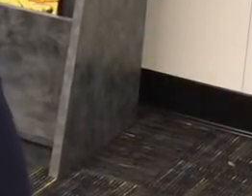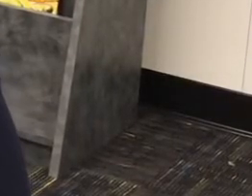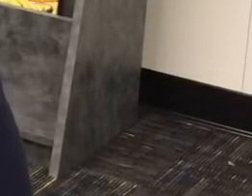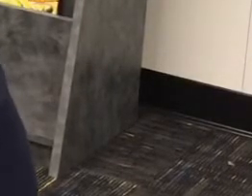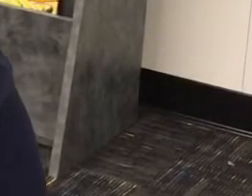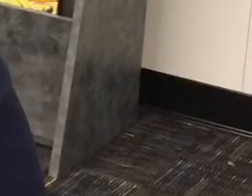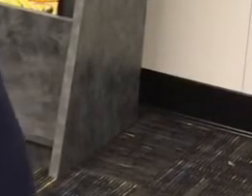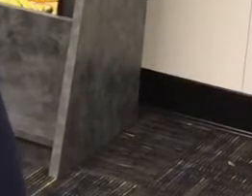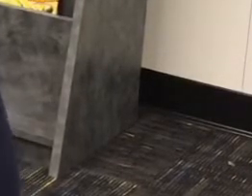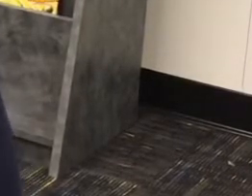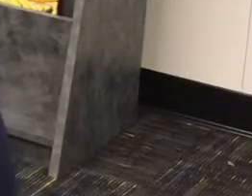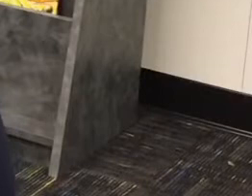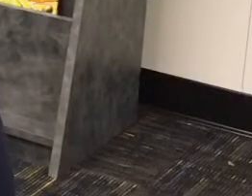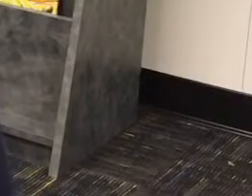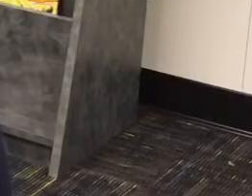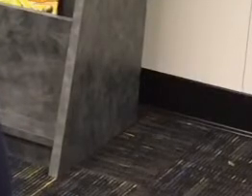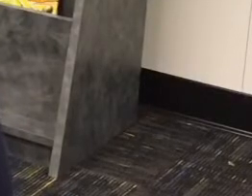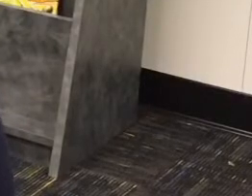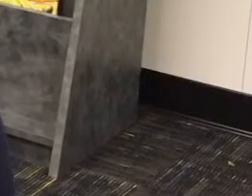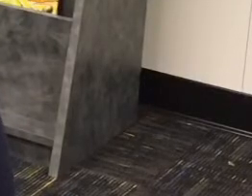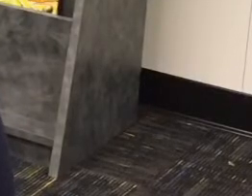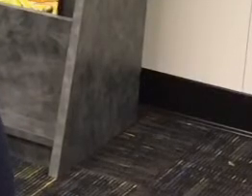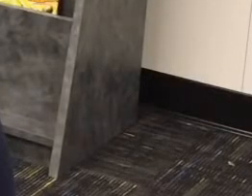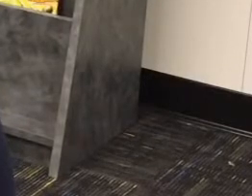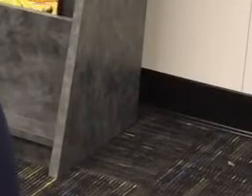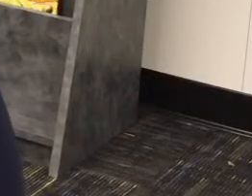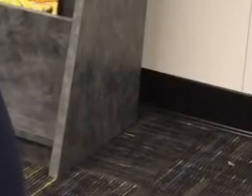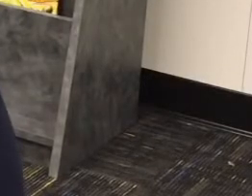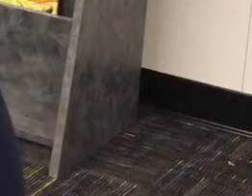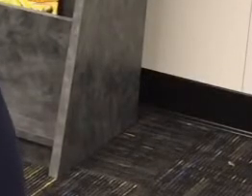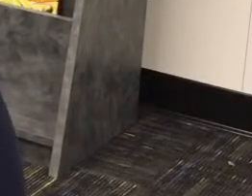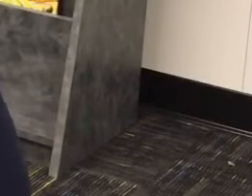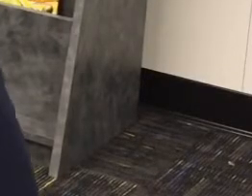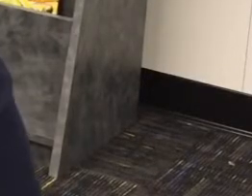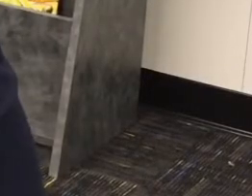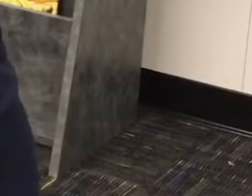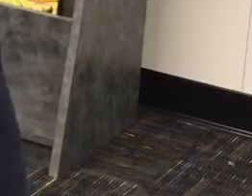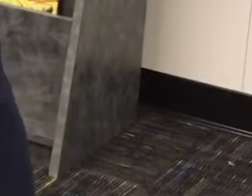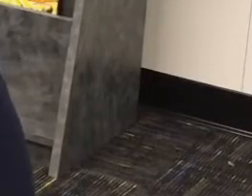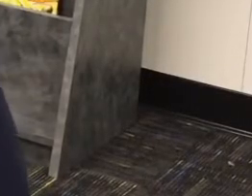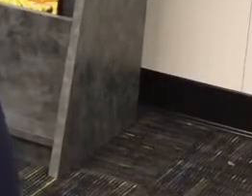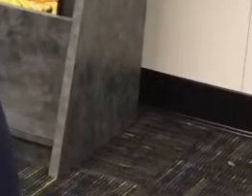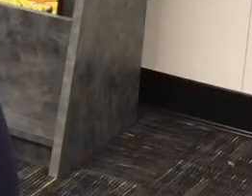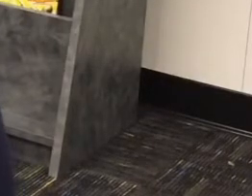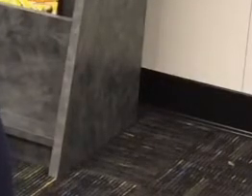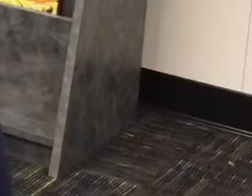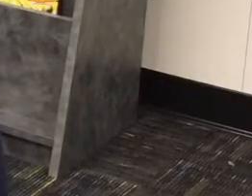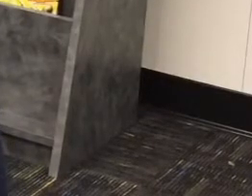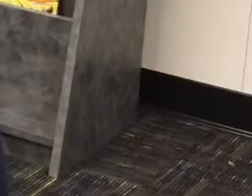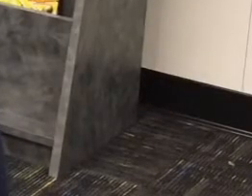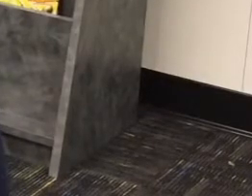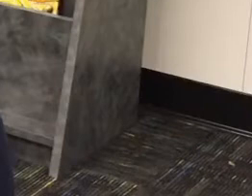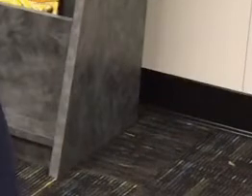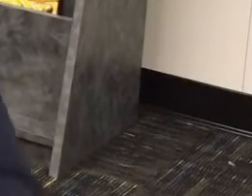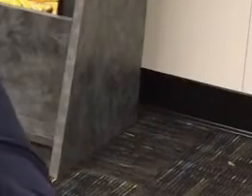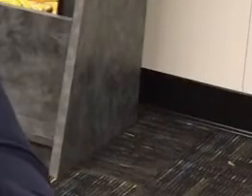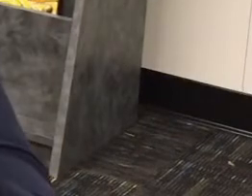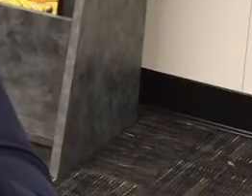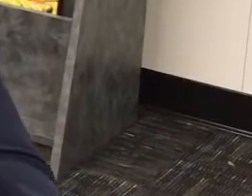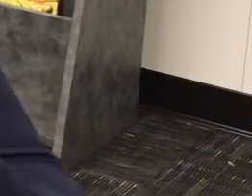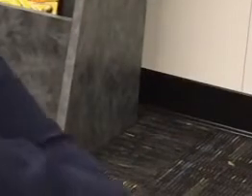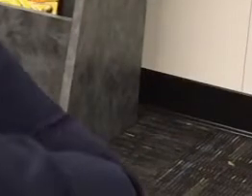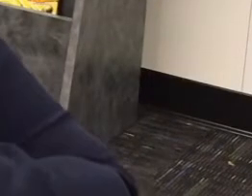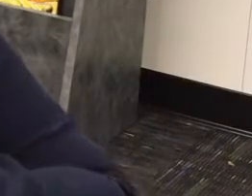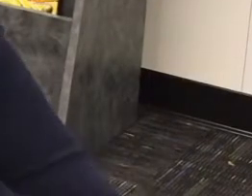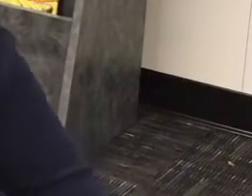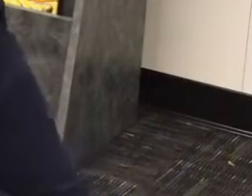5 rules to living and learning in a positive environment.